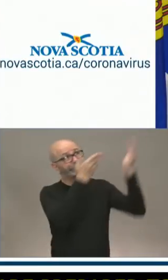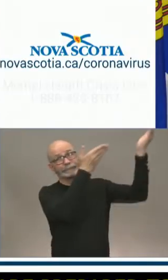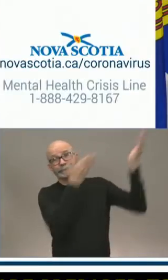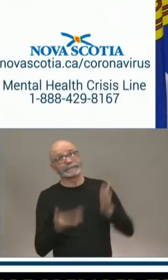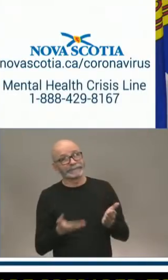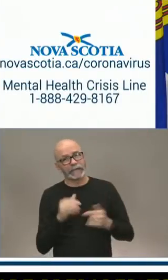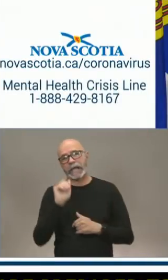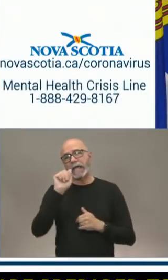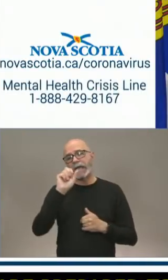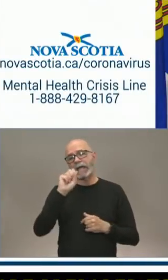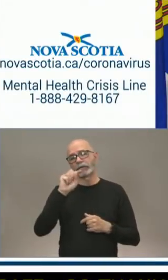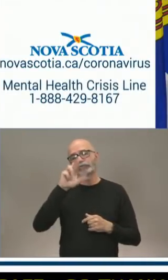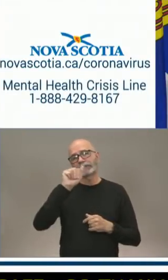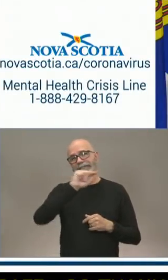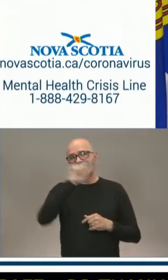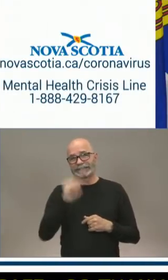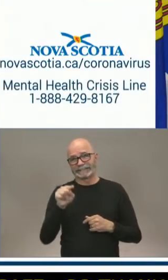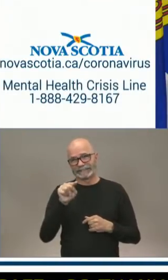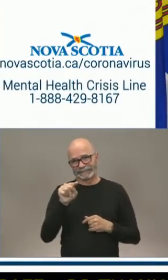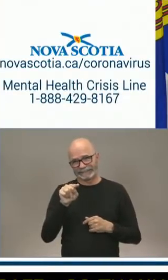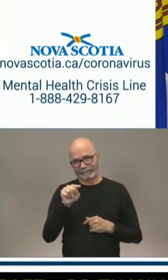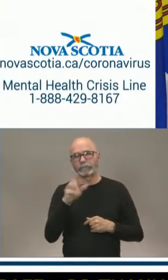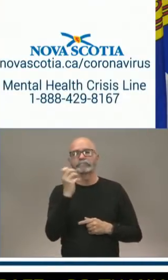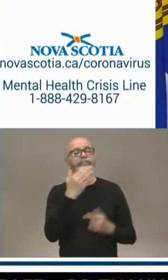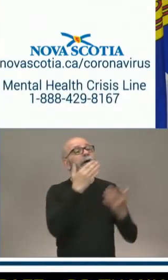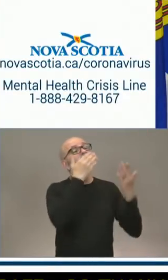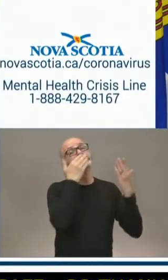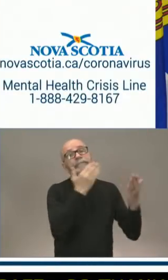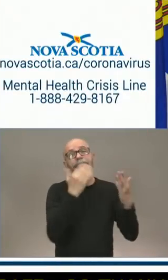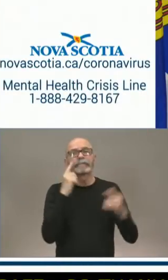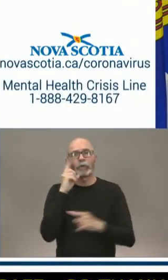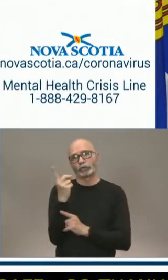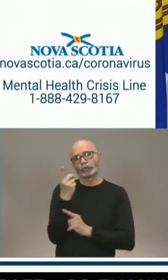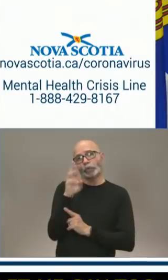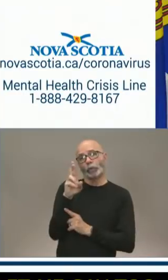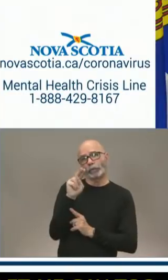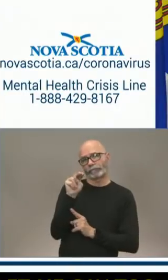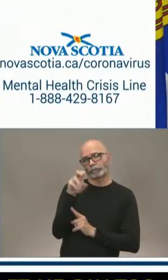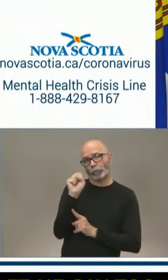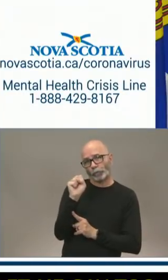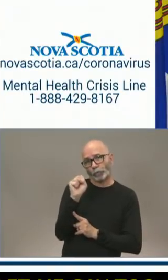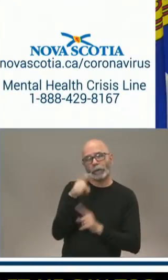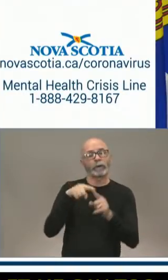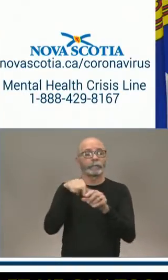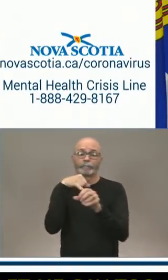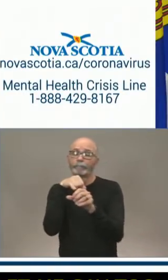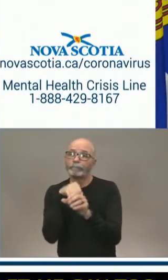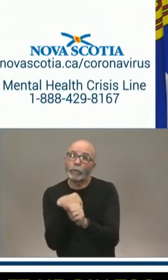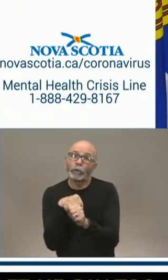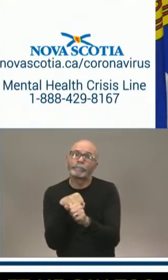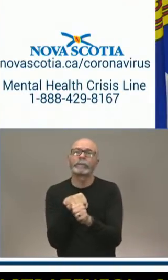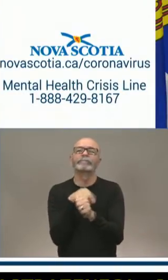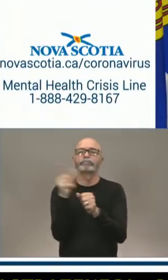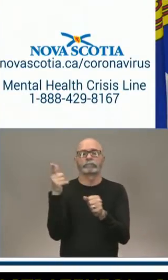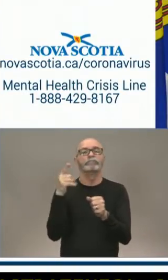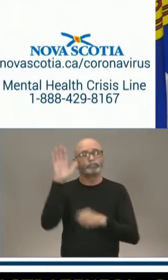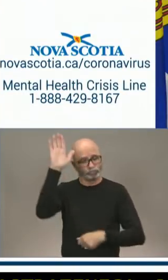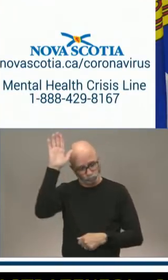want to thank Doctors Nova Scotia and the Pharmacy Association of Nova Scotia for their willingness to work with us to make this